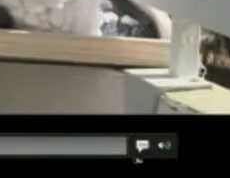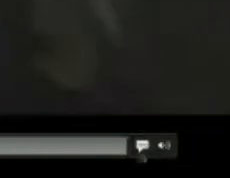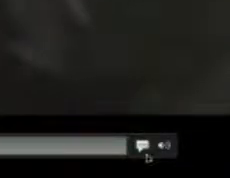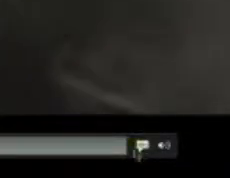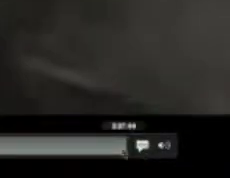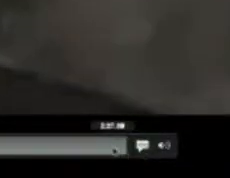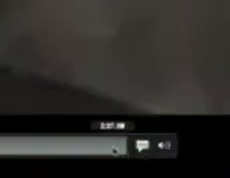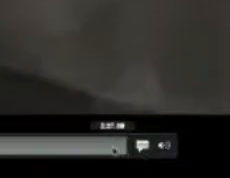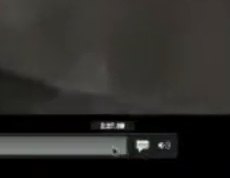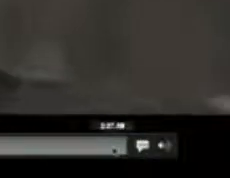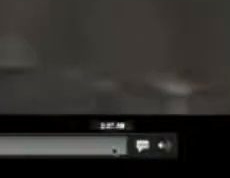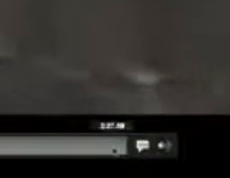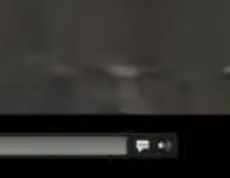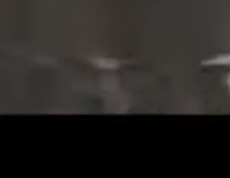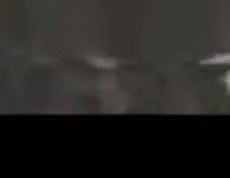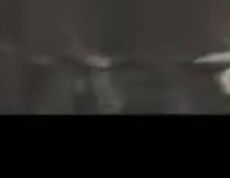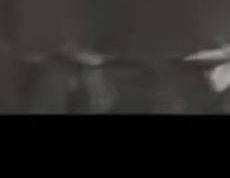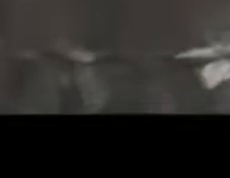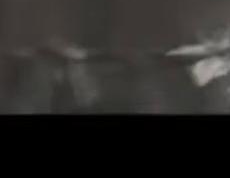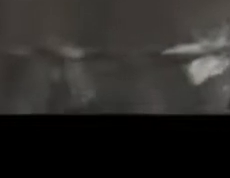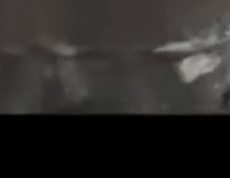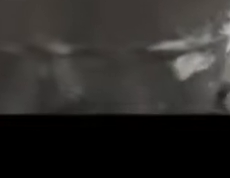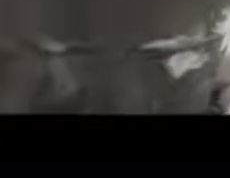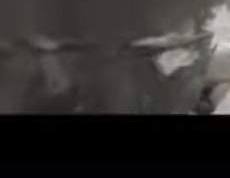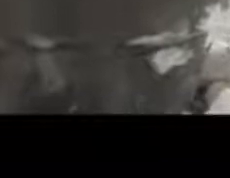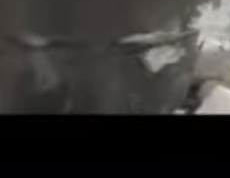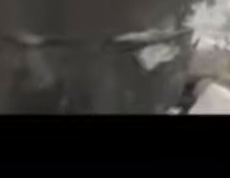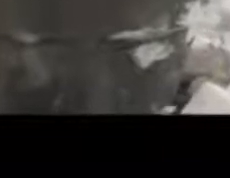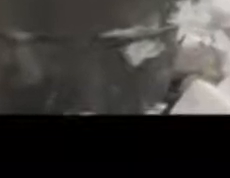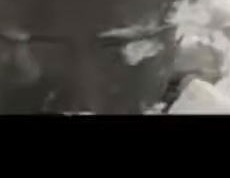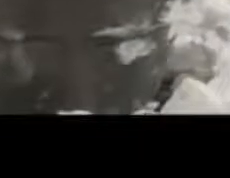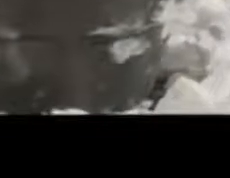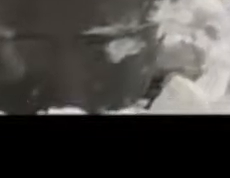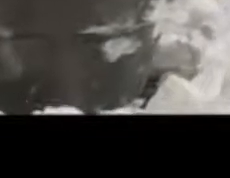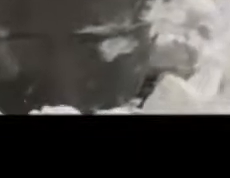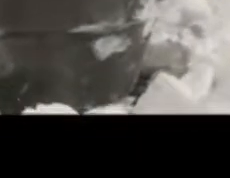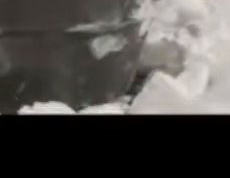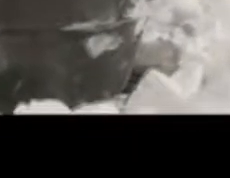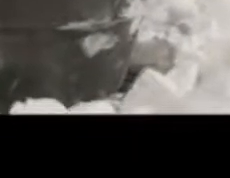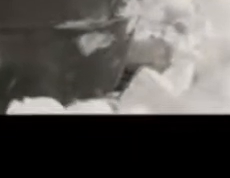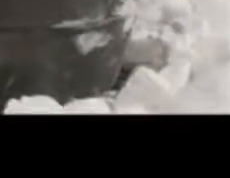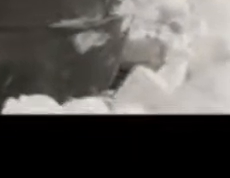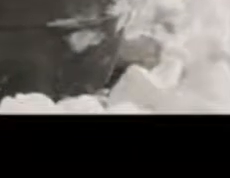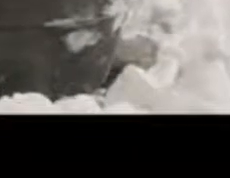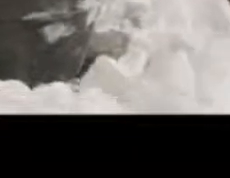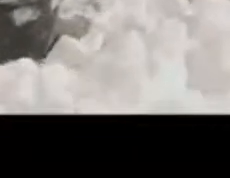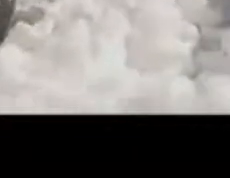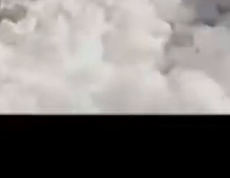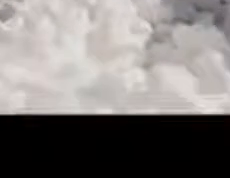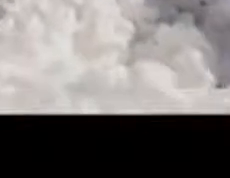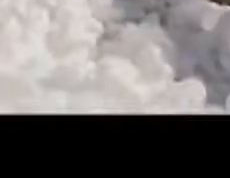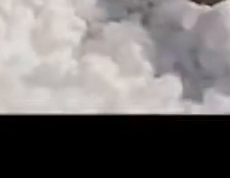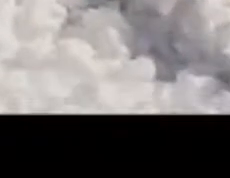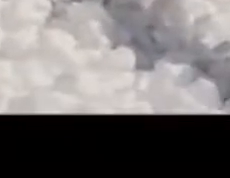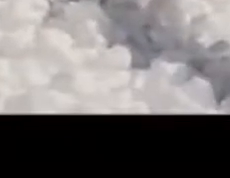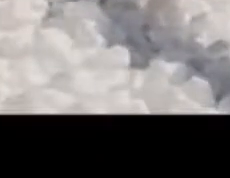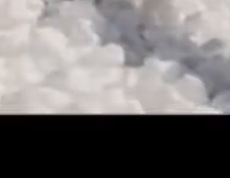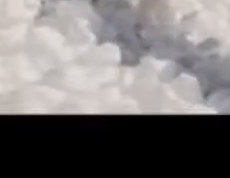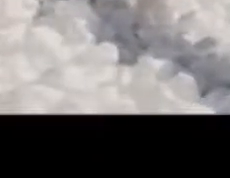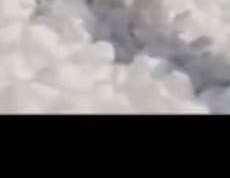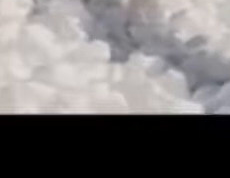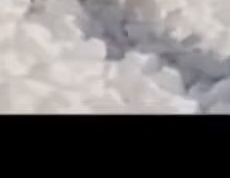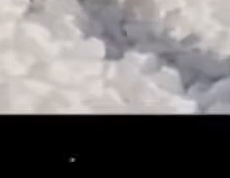garden, and then I'll just show you guys how I styled my garden on the table. So if you want more videos like this on how